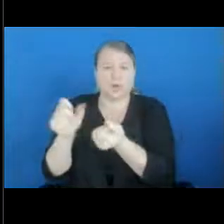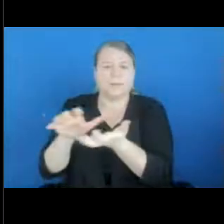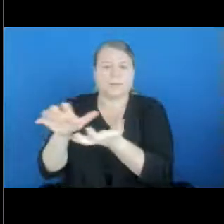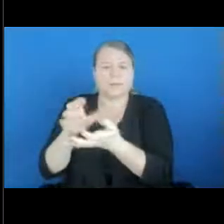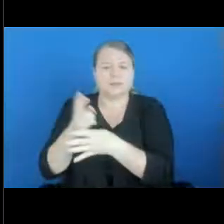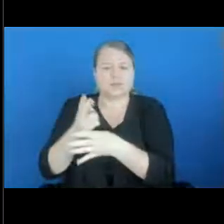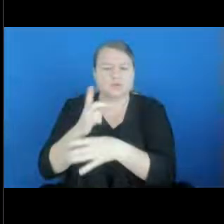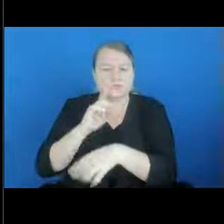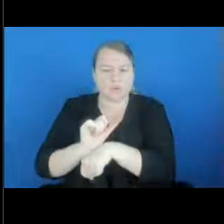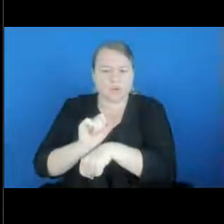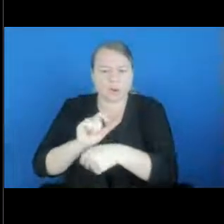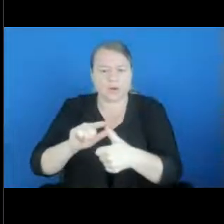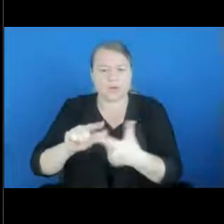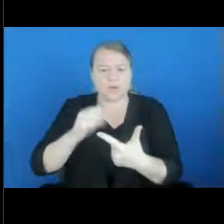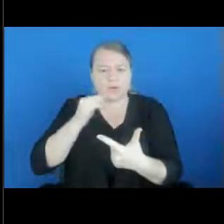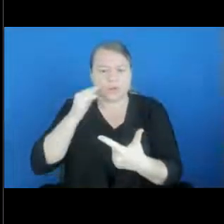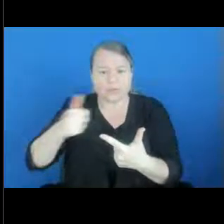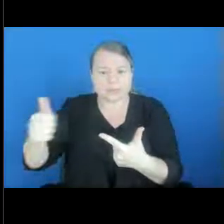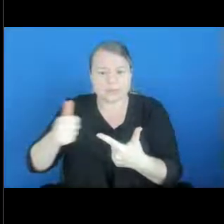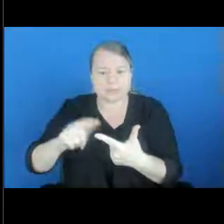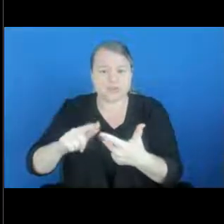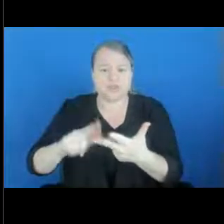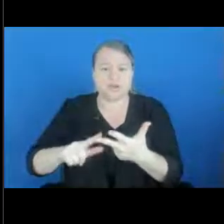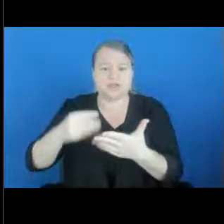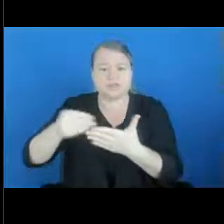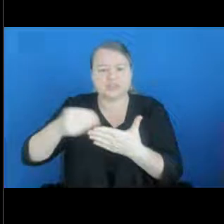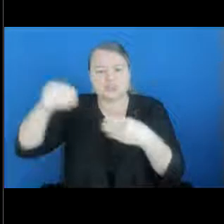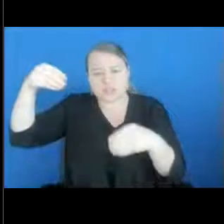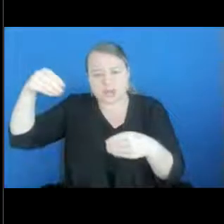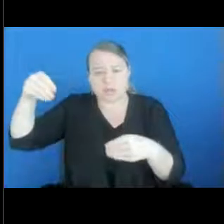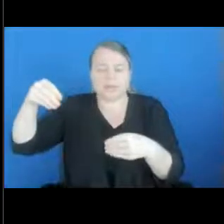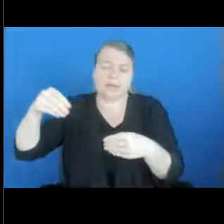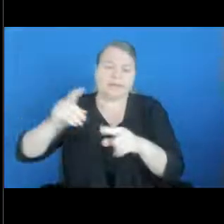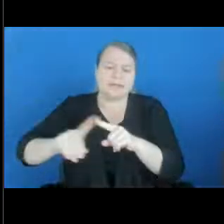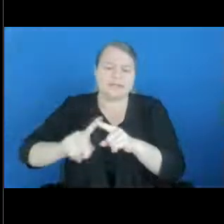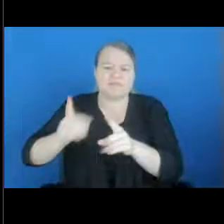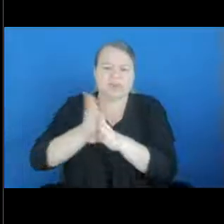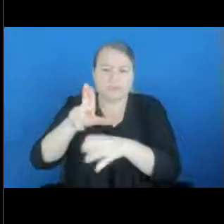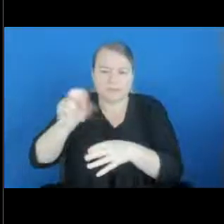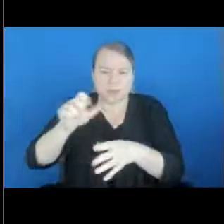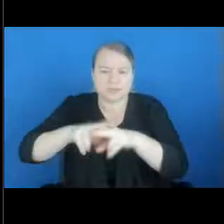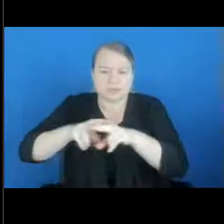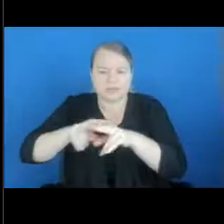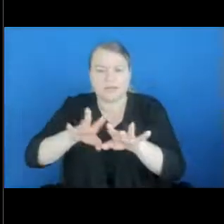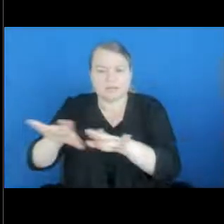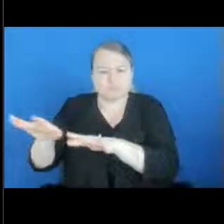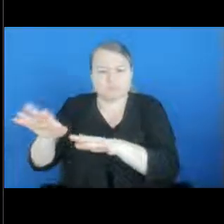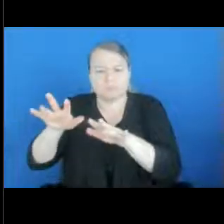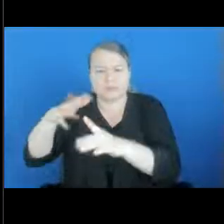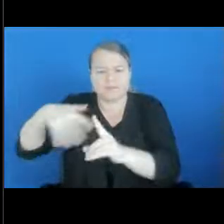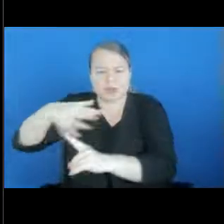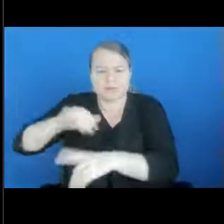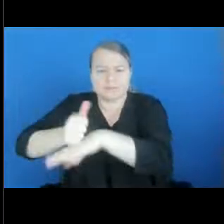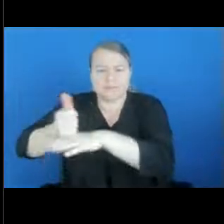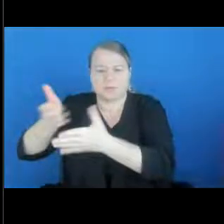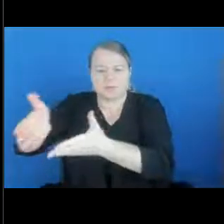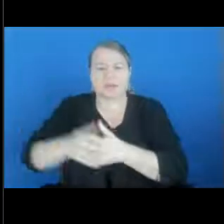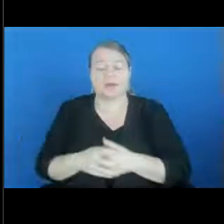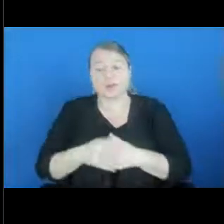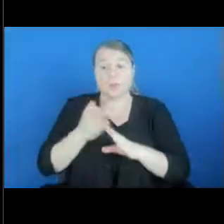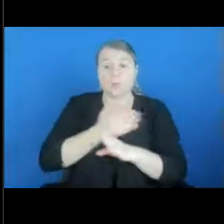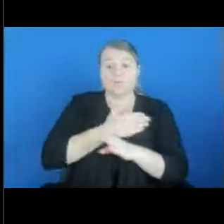employment, residential, and retail transit-oriented development environment. Prior to our public hearing